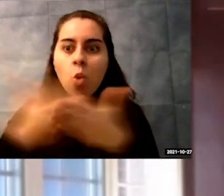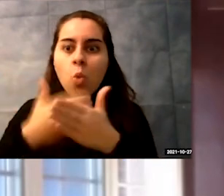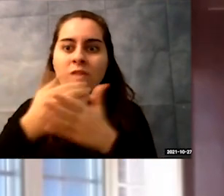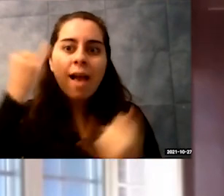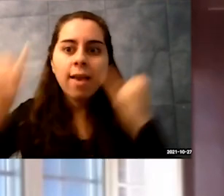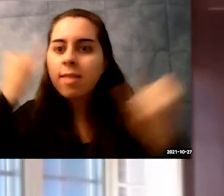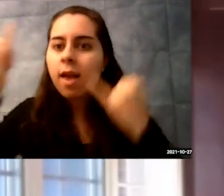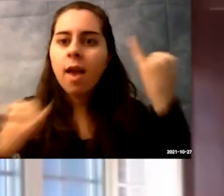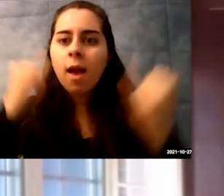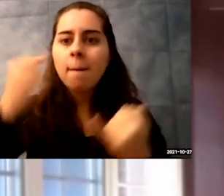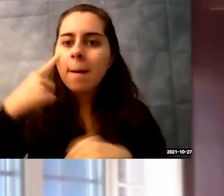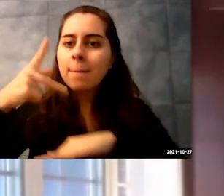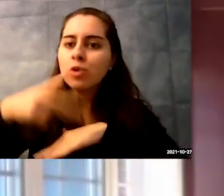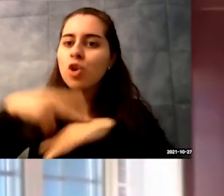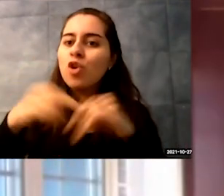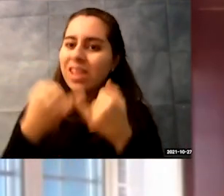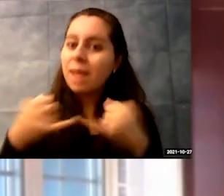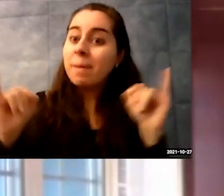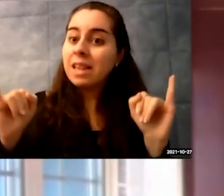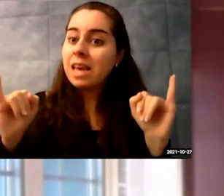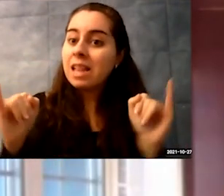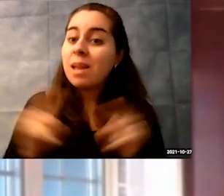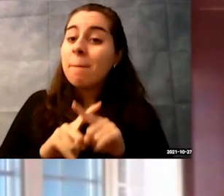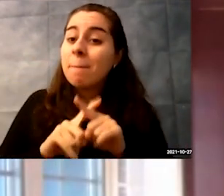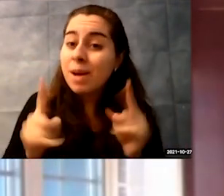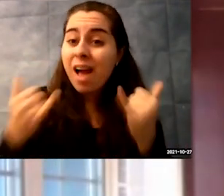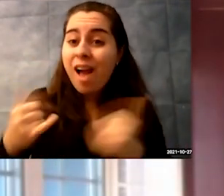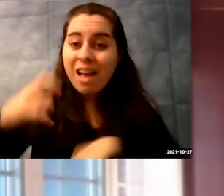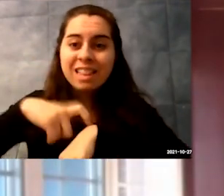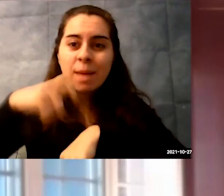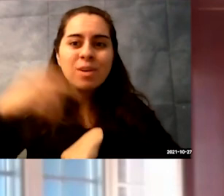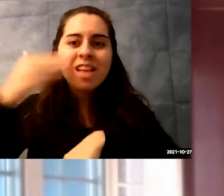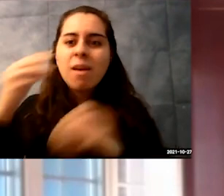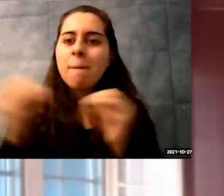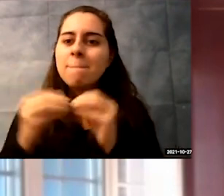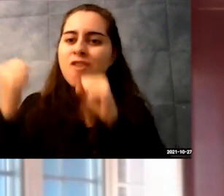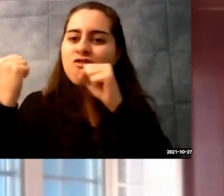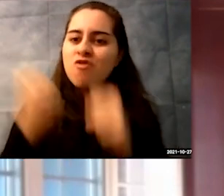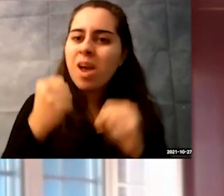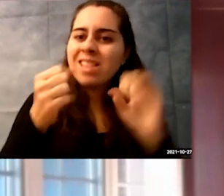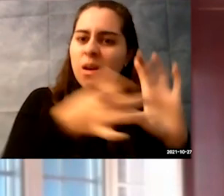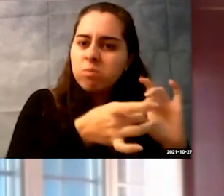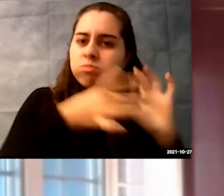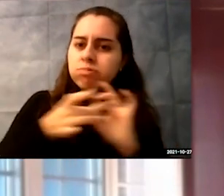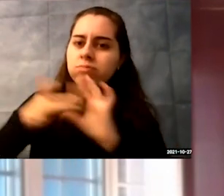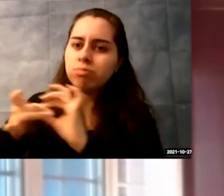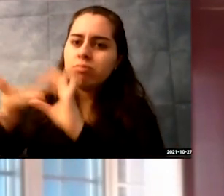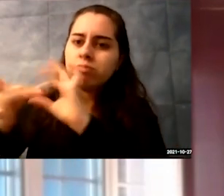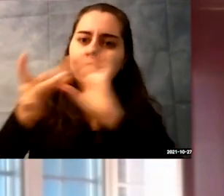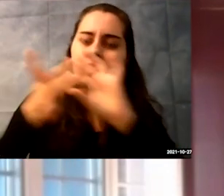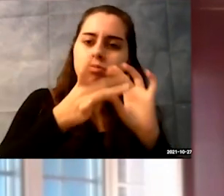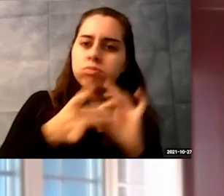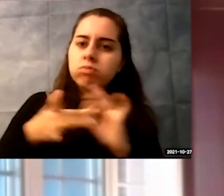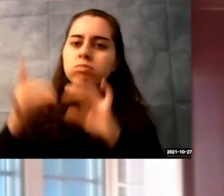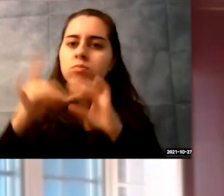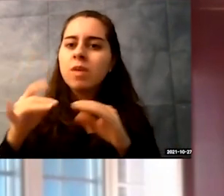interdependent and where borders are being broken down and capital enters and leaves a